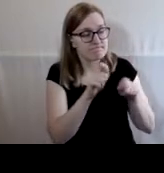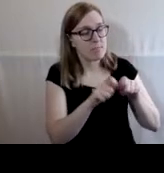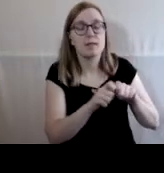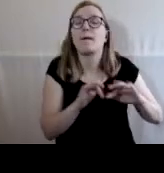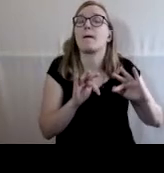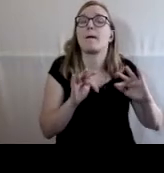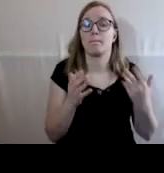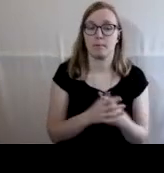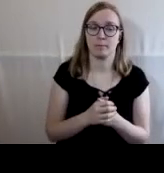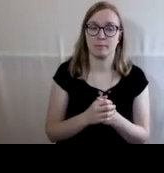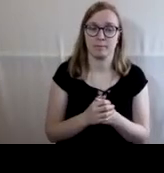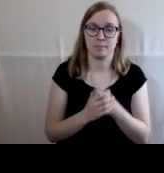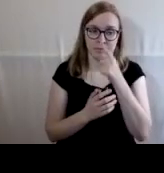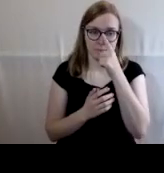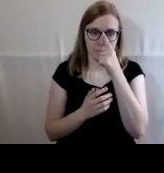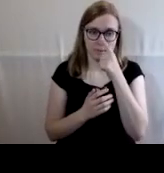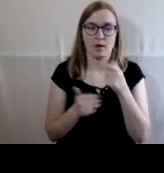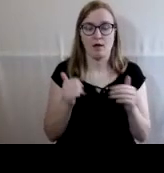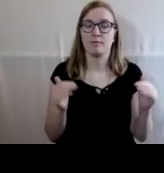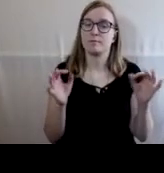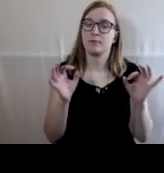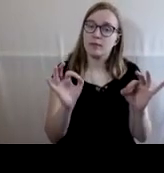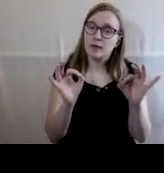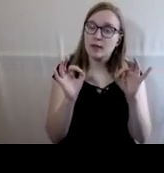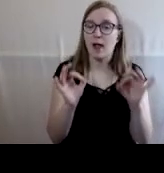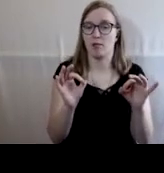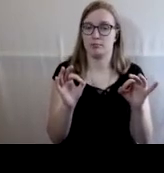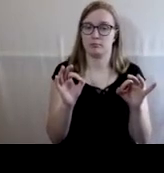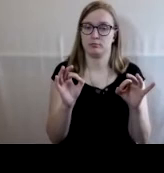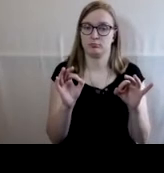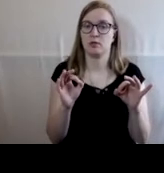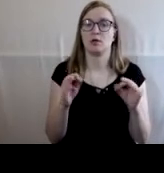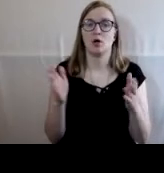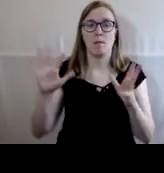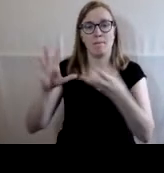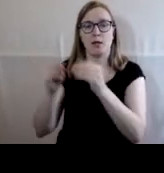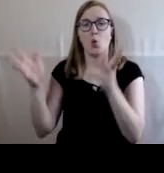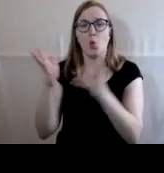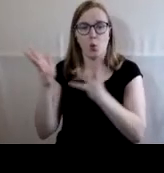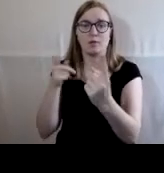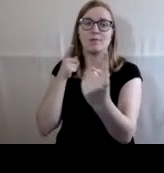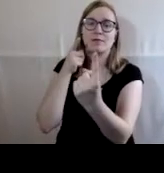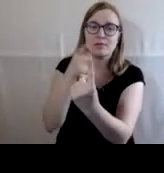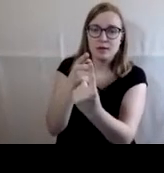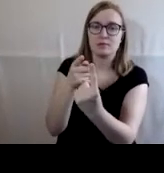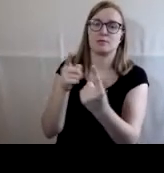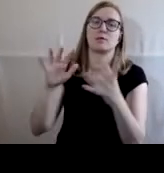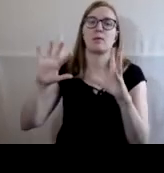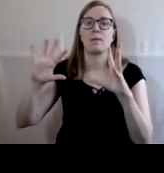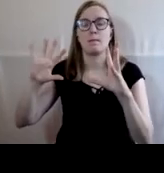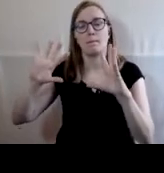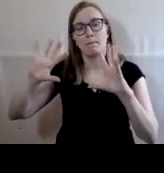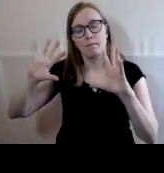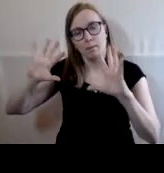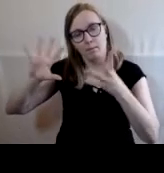see the alignment between the principles that you've agreed on. I've used equity as an example.